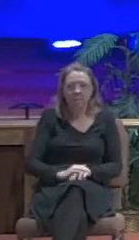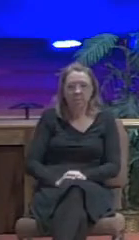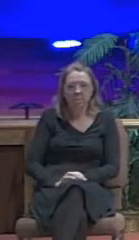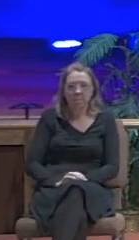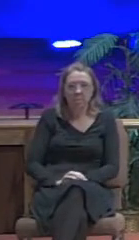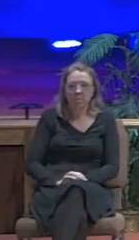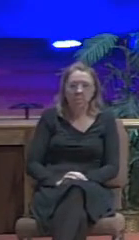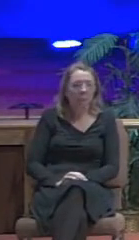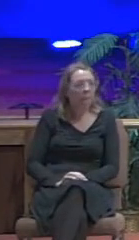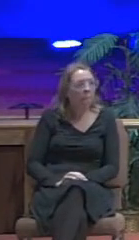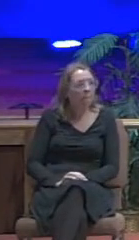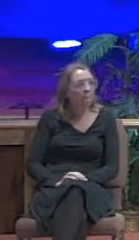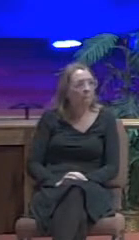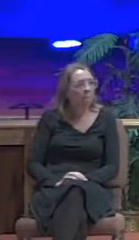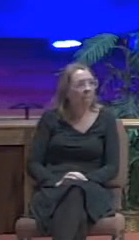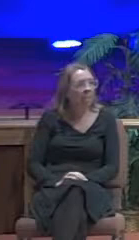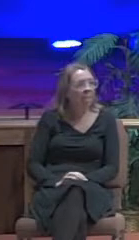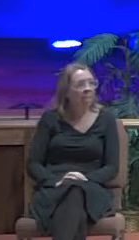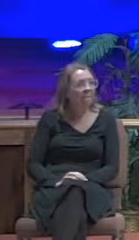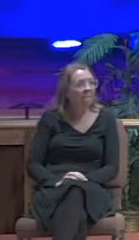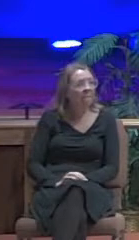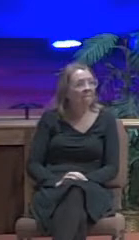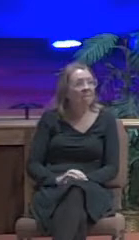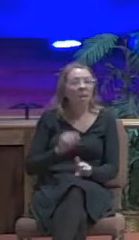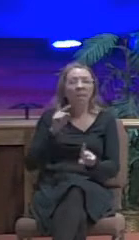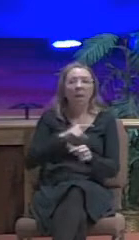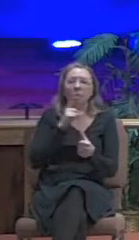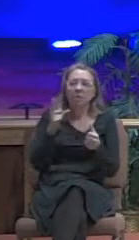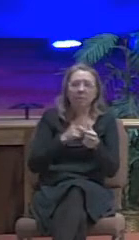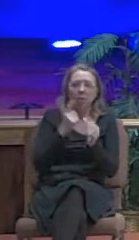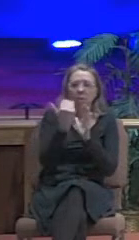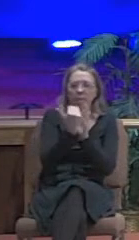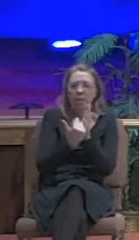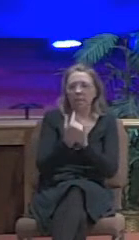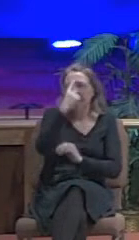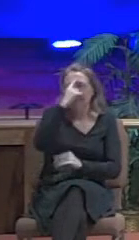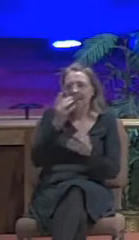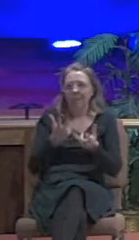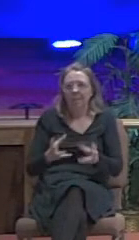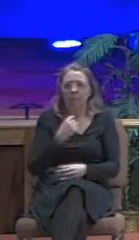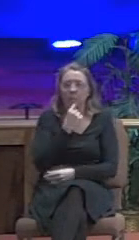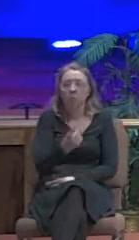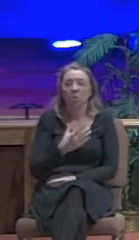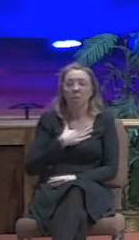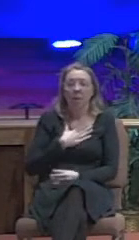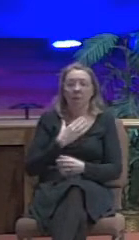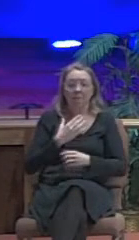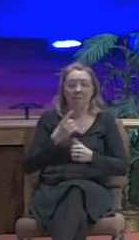That was the first lesson I had to learn. I think I've shared this story before. My first day as an intern, guess what I had to do?